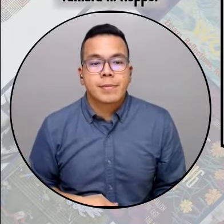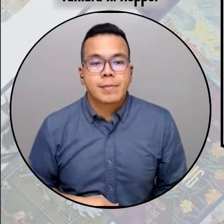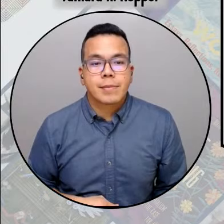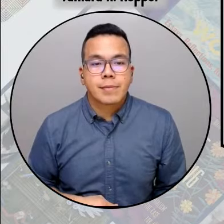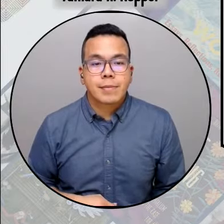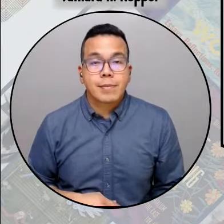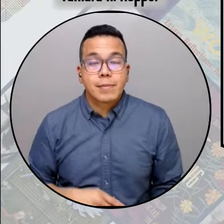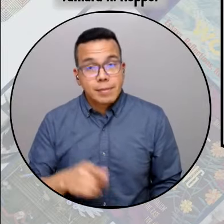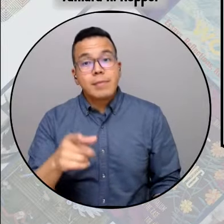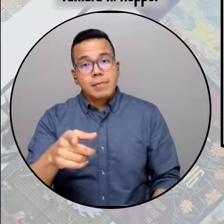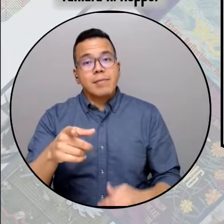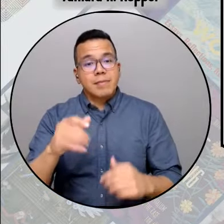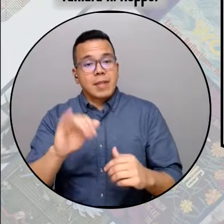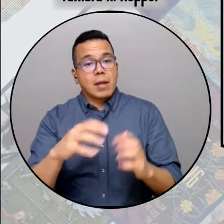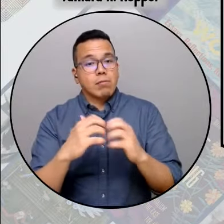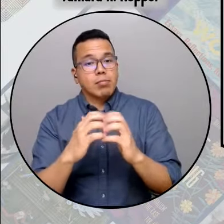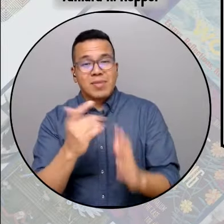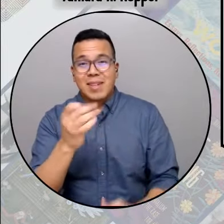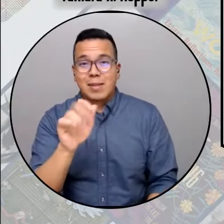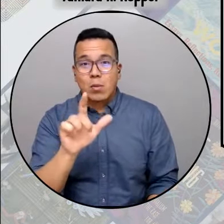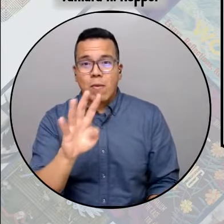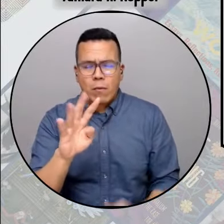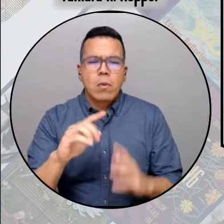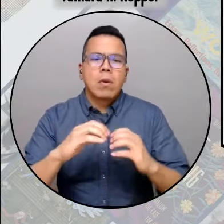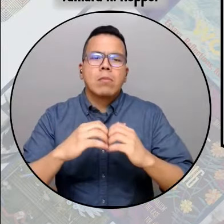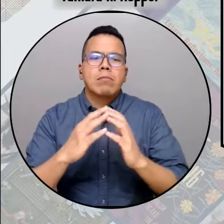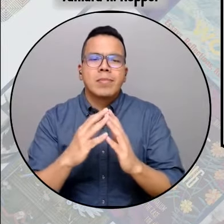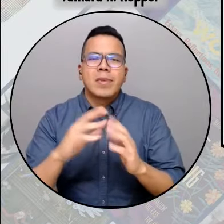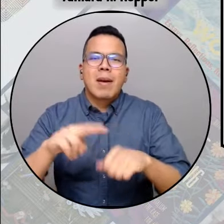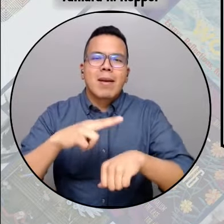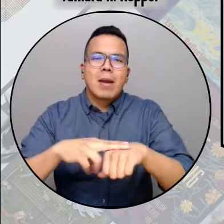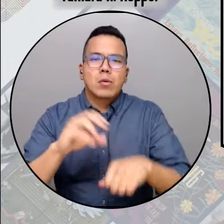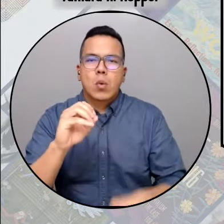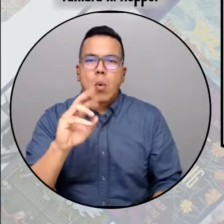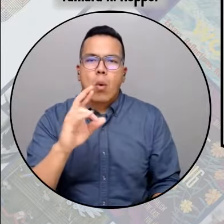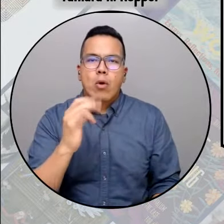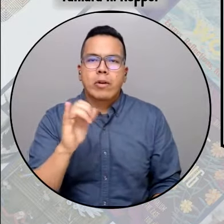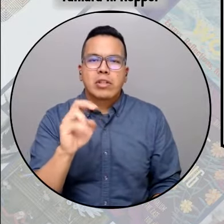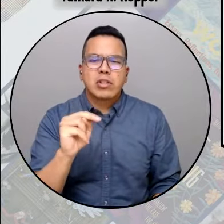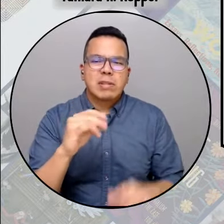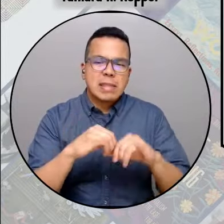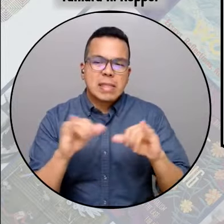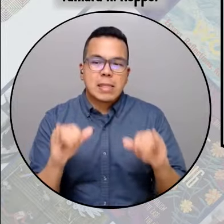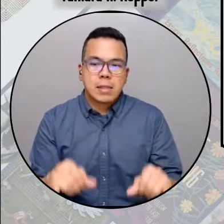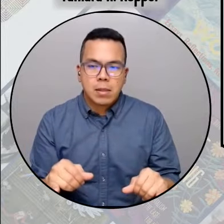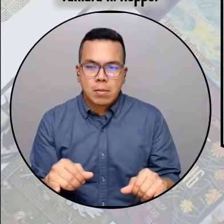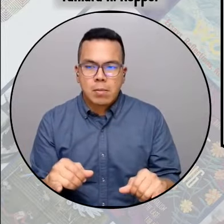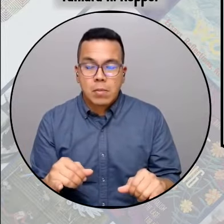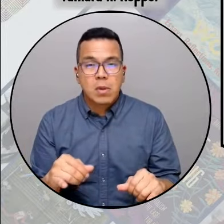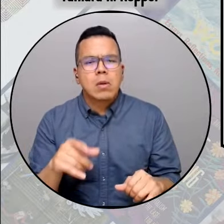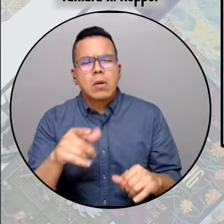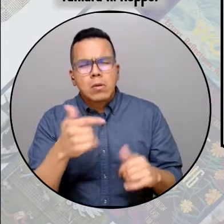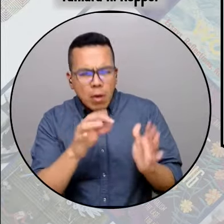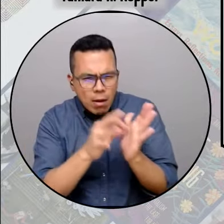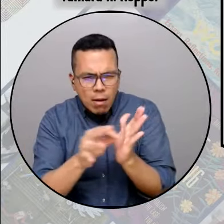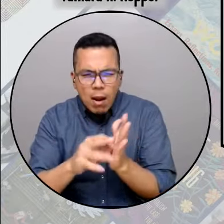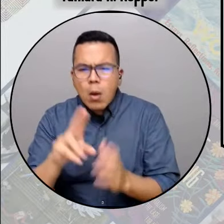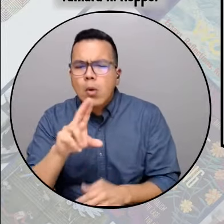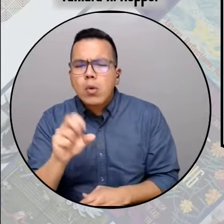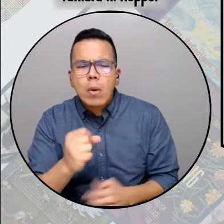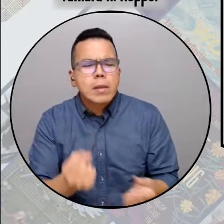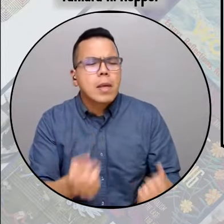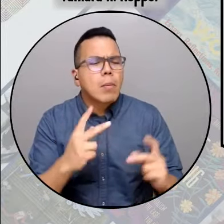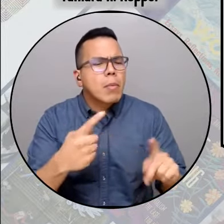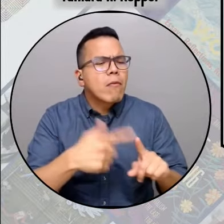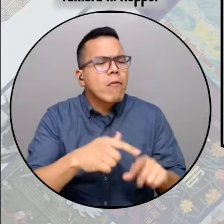know, doing these kind of calculations around kind of what percentage of the share of the United States had national origins from certain regions and so forth. And basically,